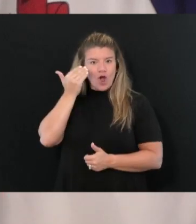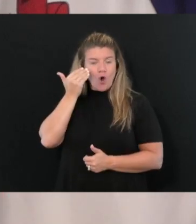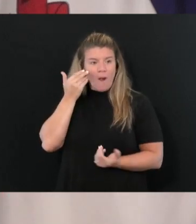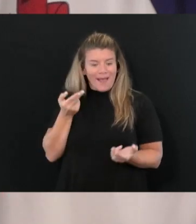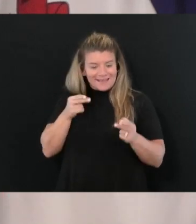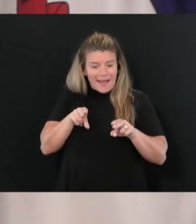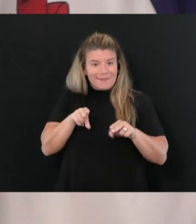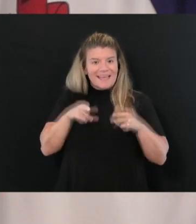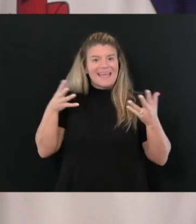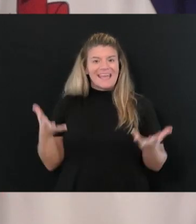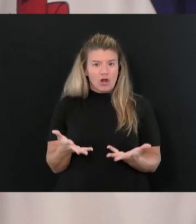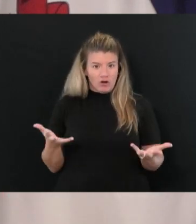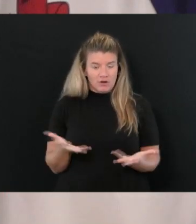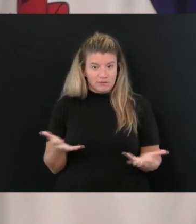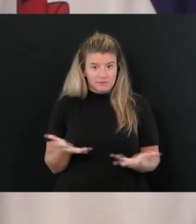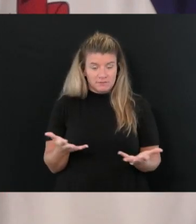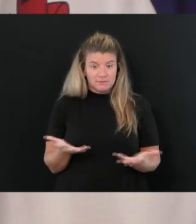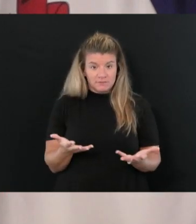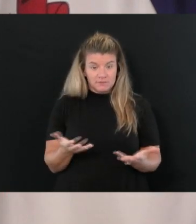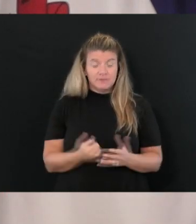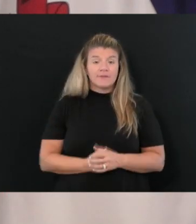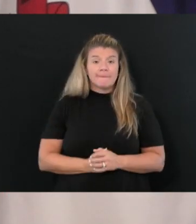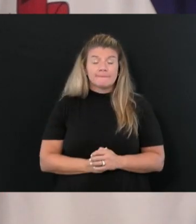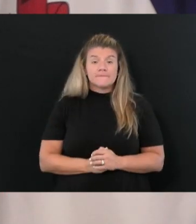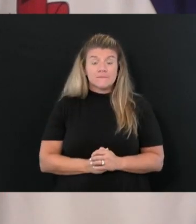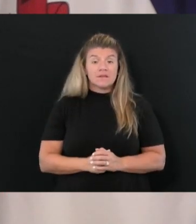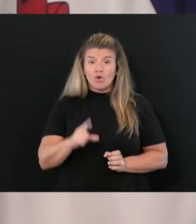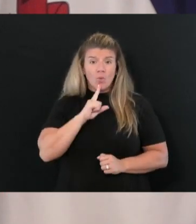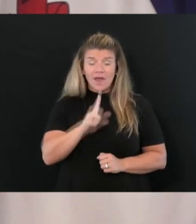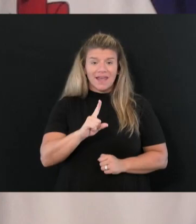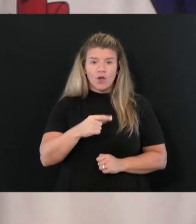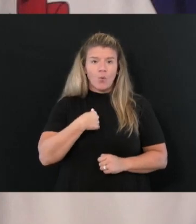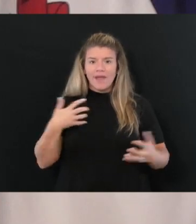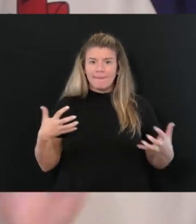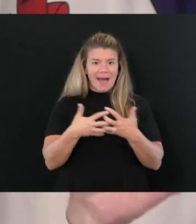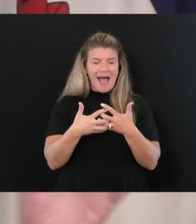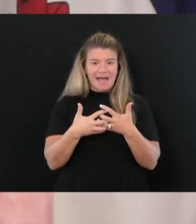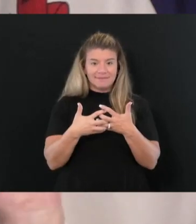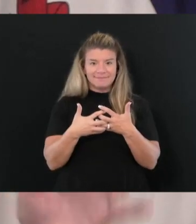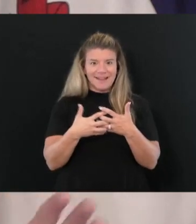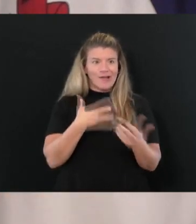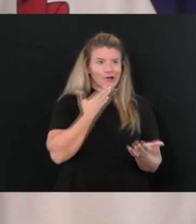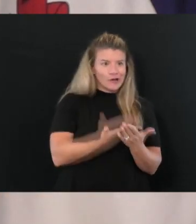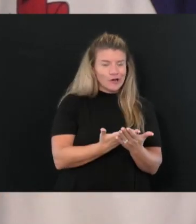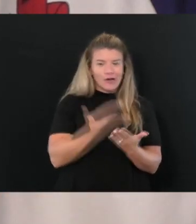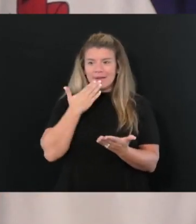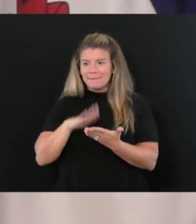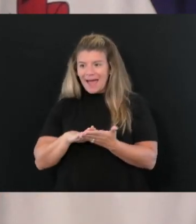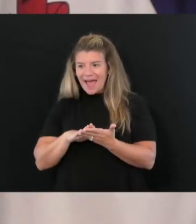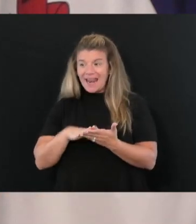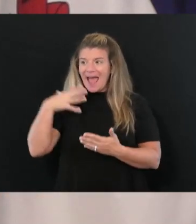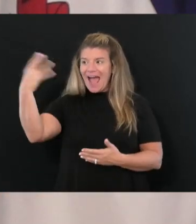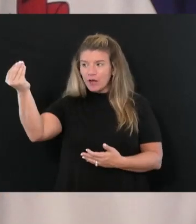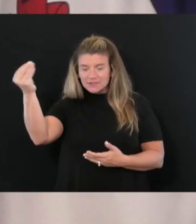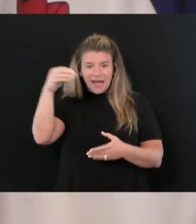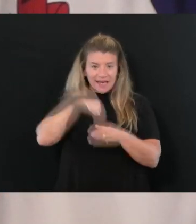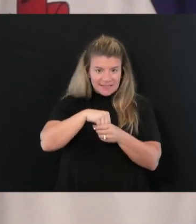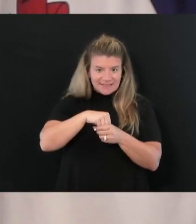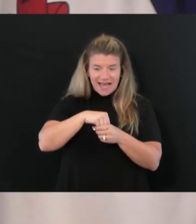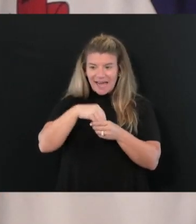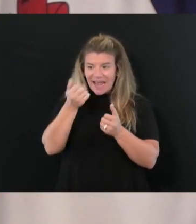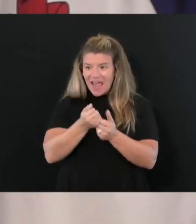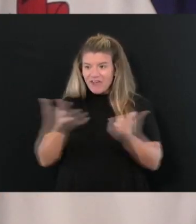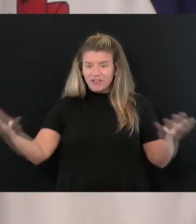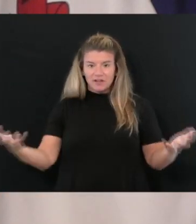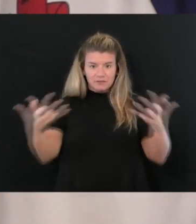here. So in other words, we combine the good and the bad from the outside, and we bring it together